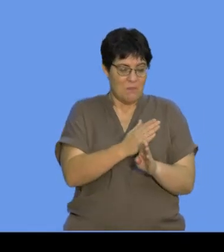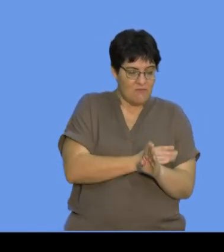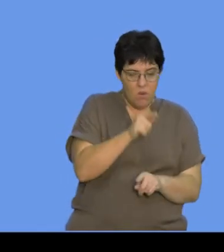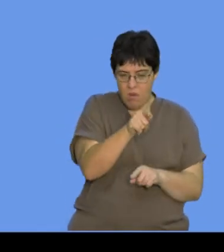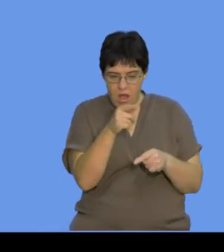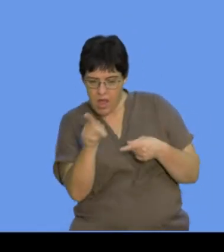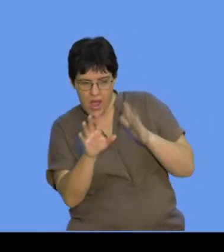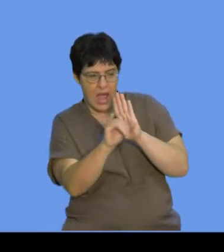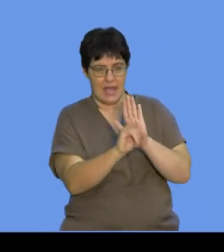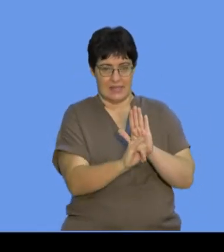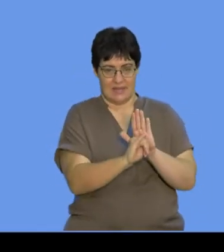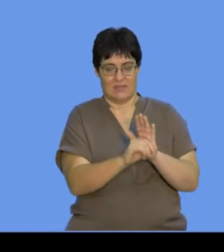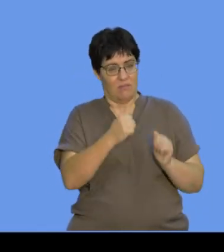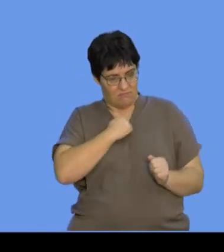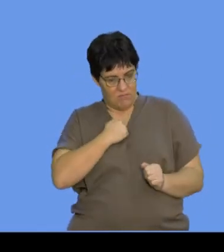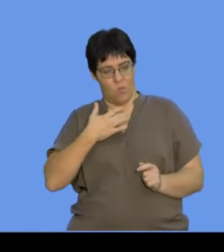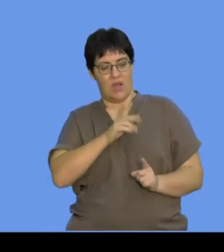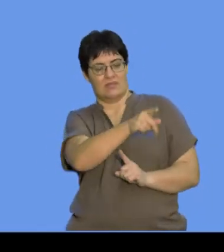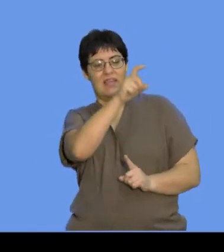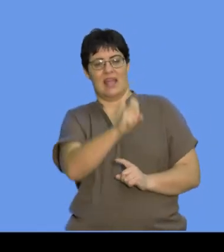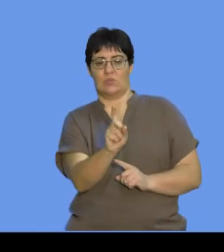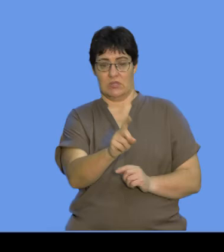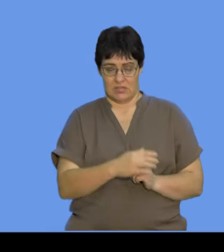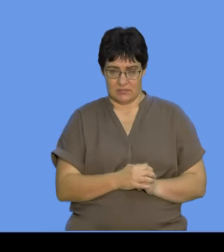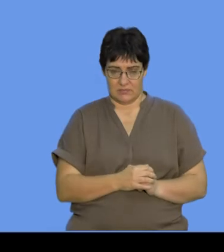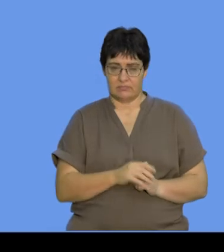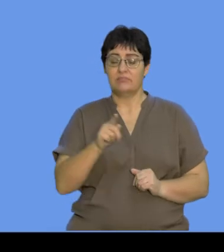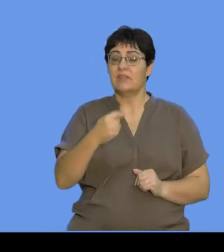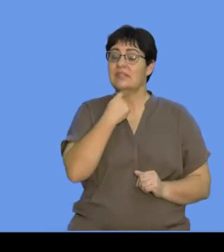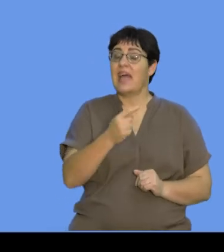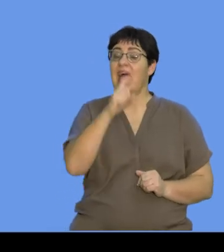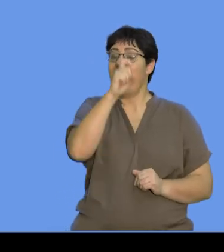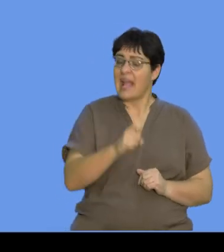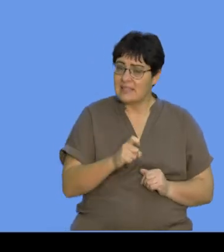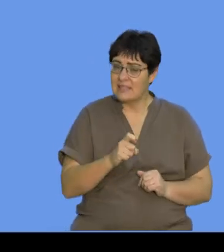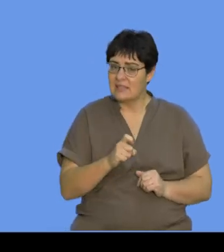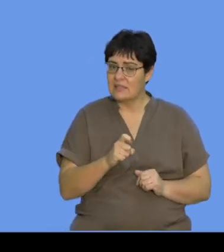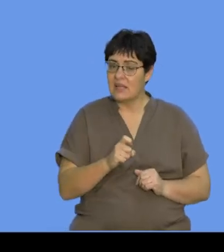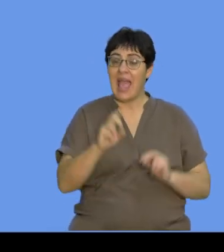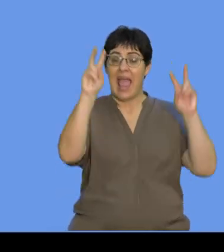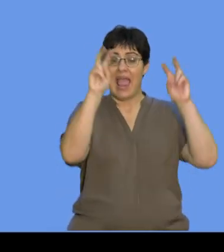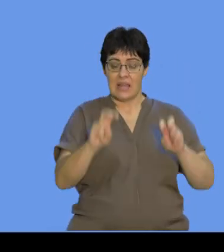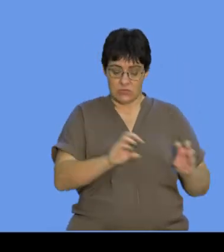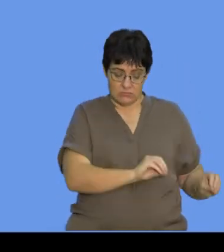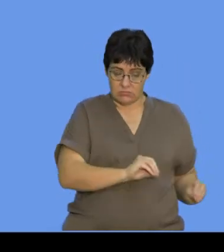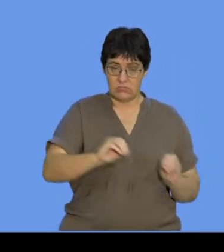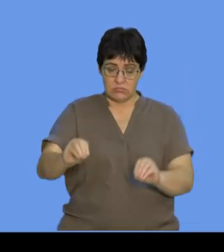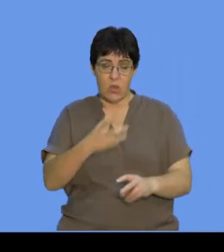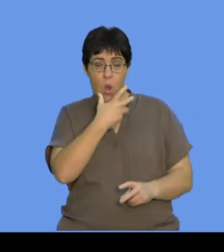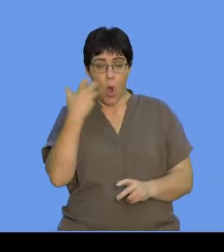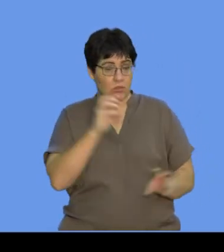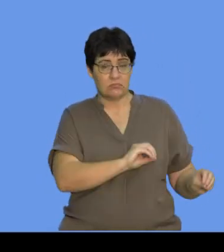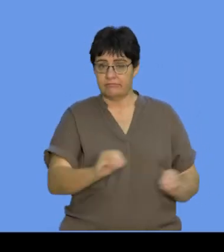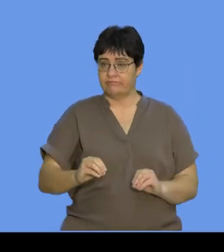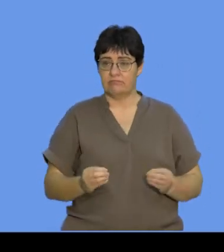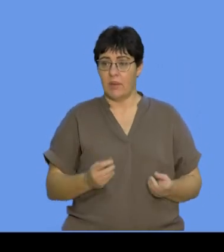actually identify our substance X. Now, we're told that substance X does not conduct electricity or heat as a solid. What does